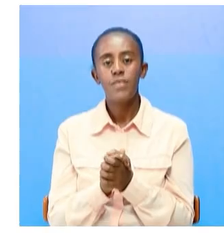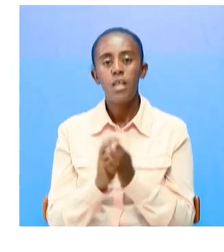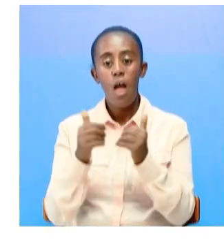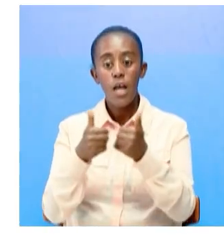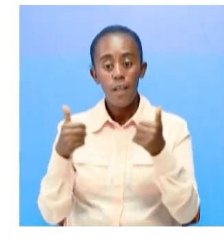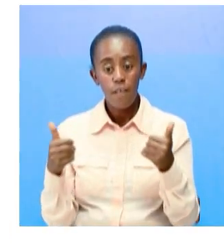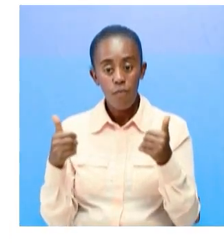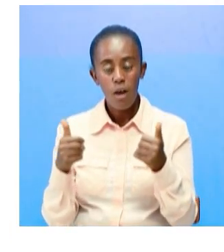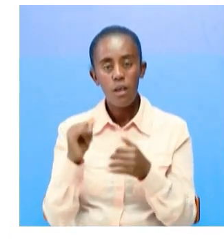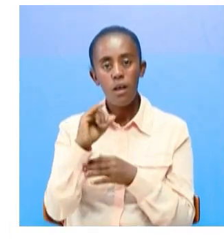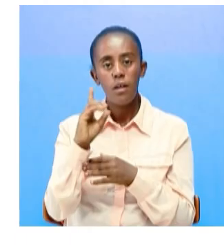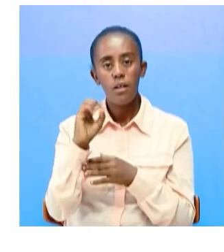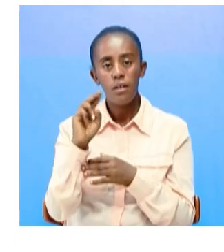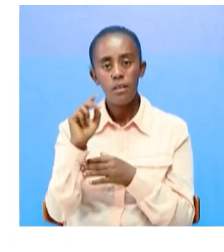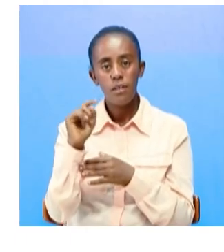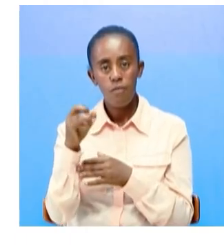Identify